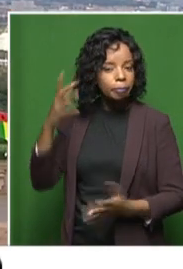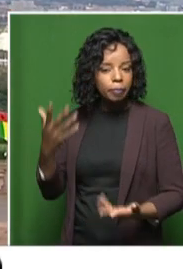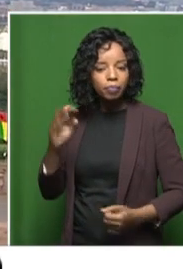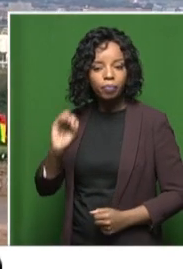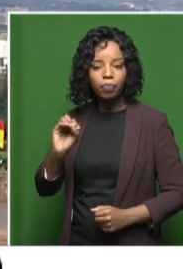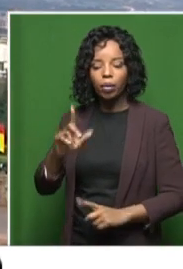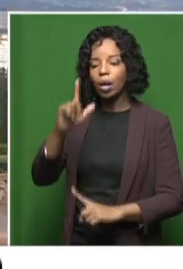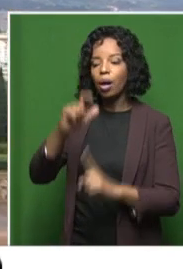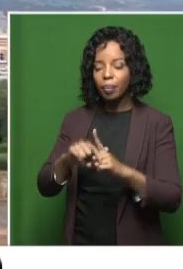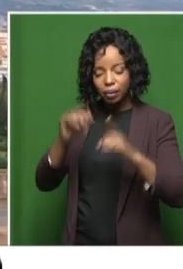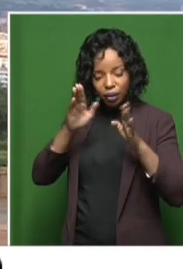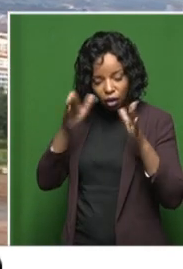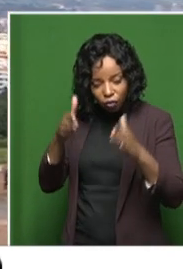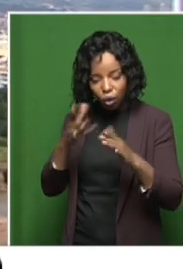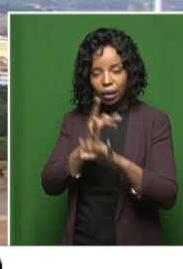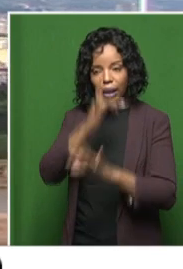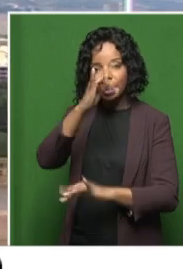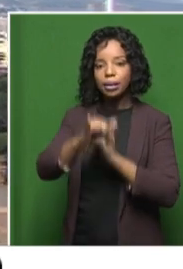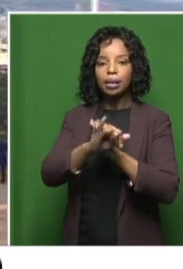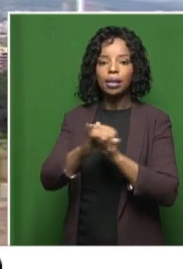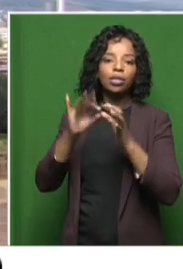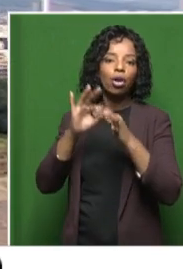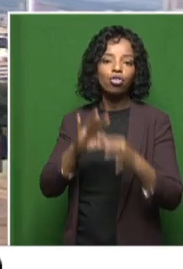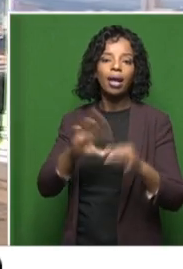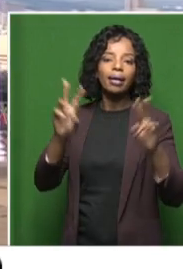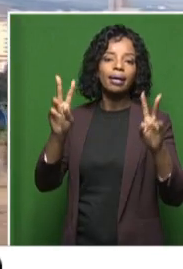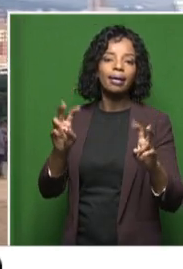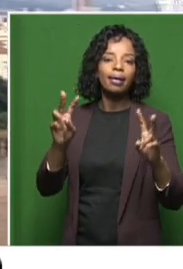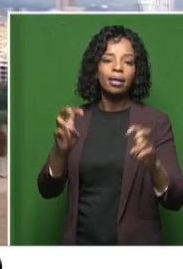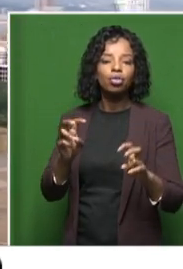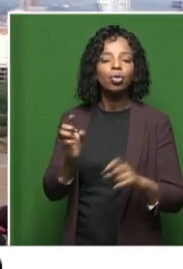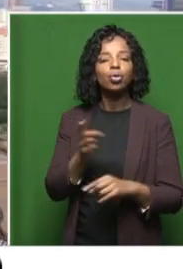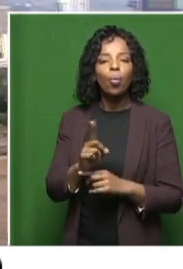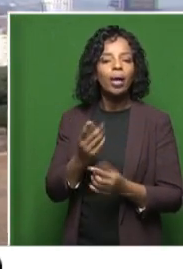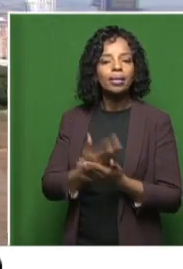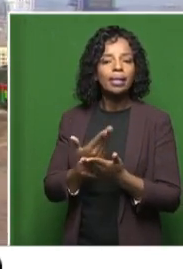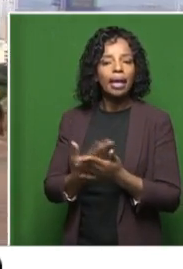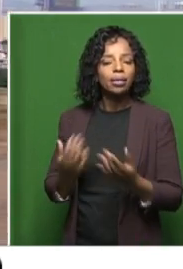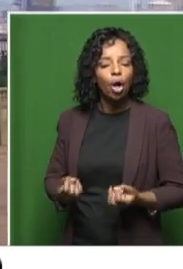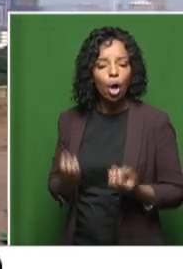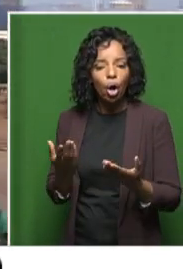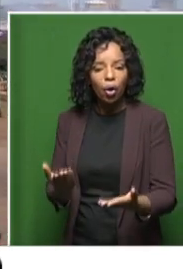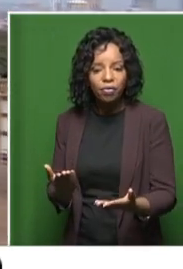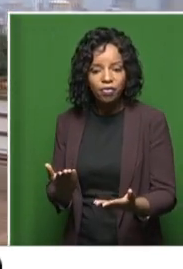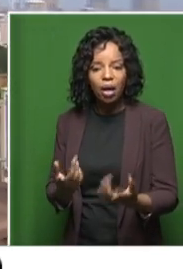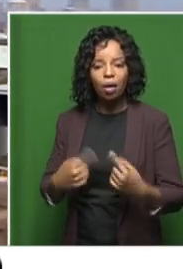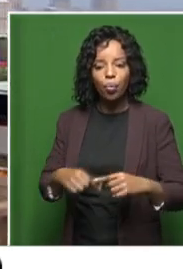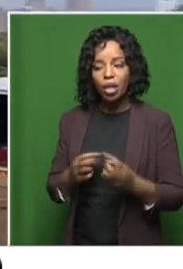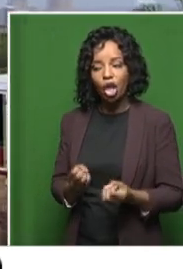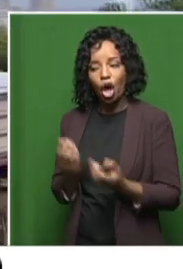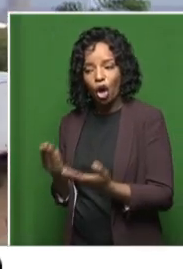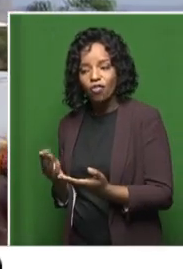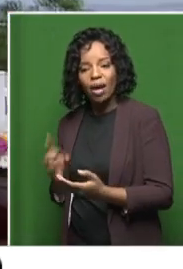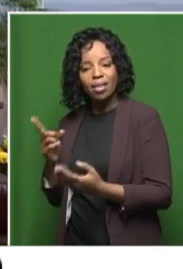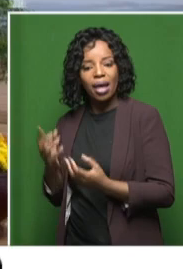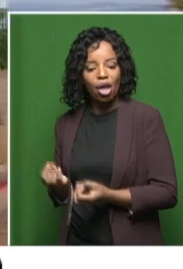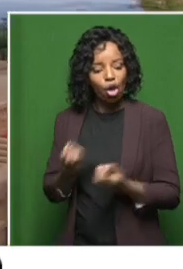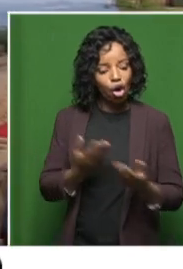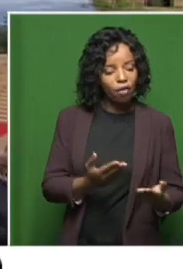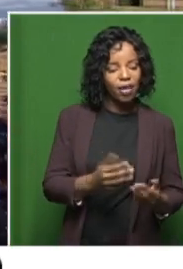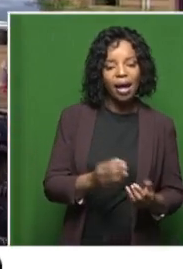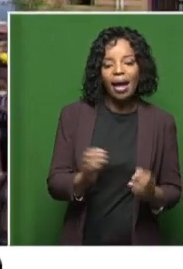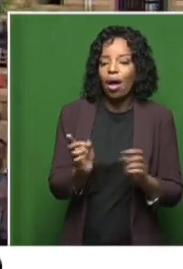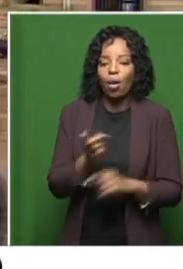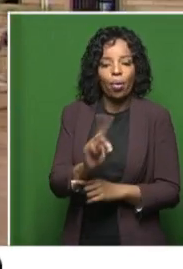lot on international relations issues, what can we offer and what can Guinea-Bissau offer the people of South Africa, and what can we offer them, particularly when it comes to trade issues